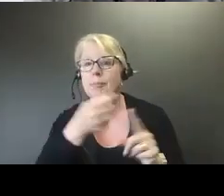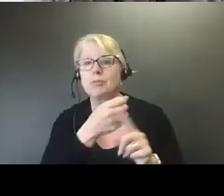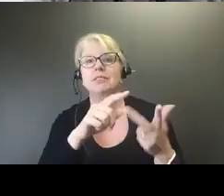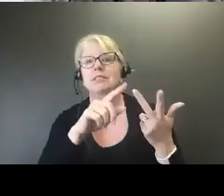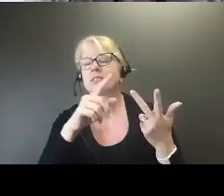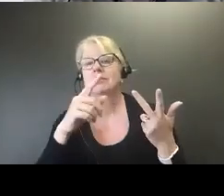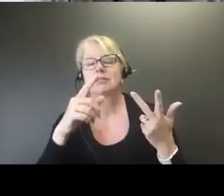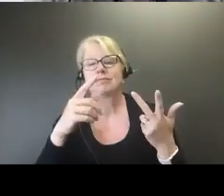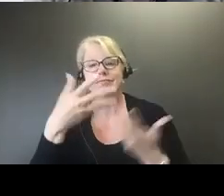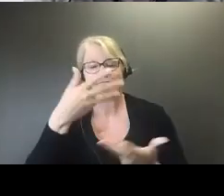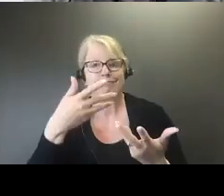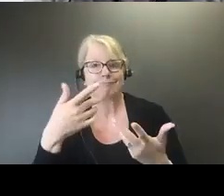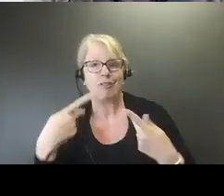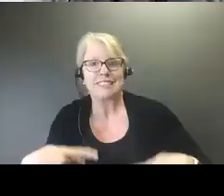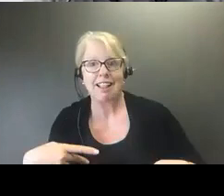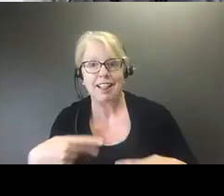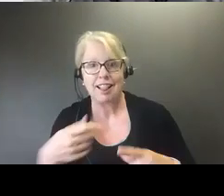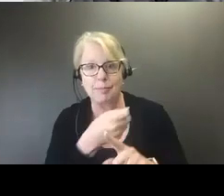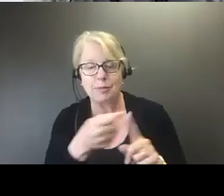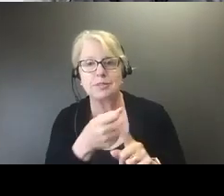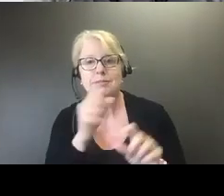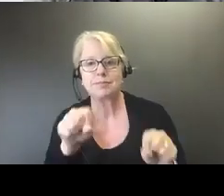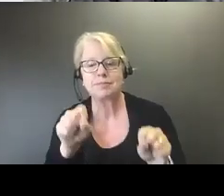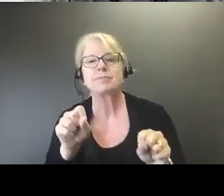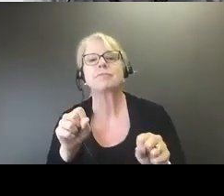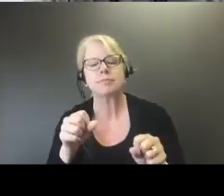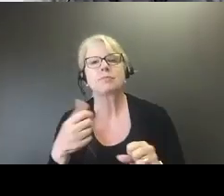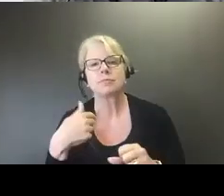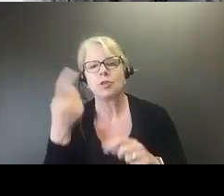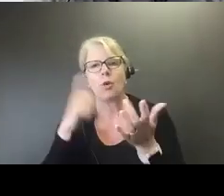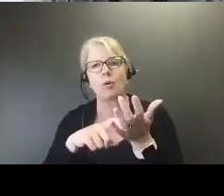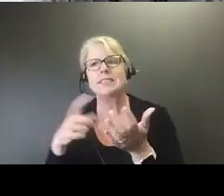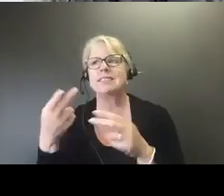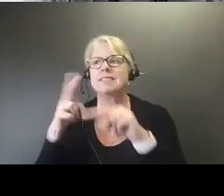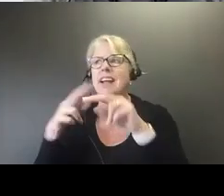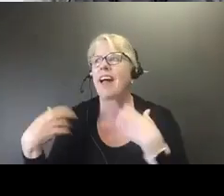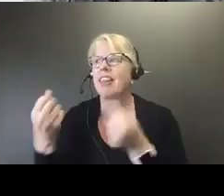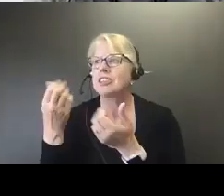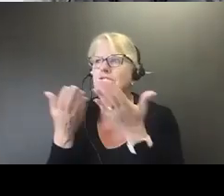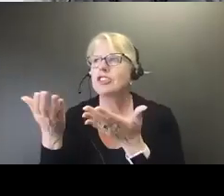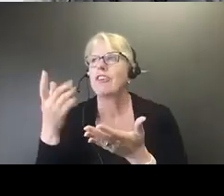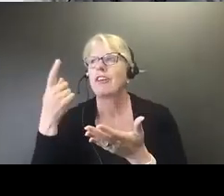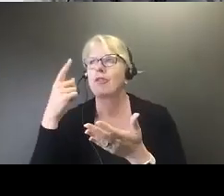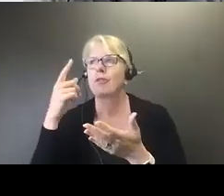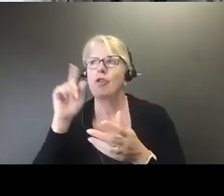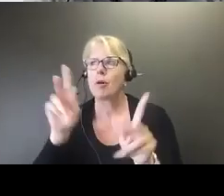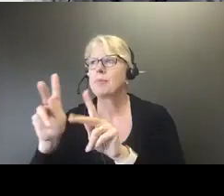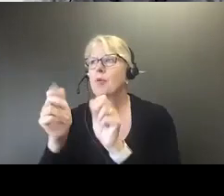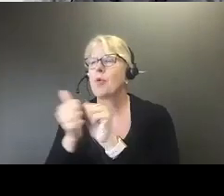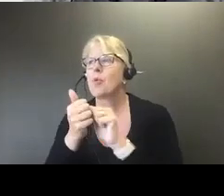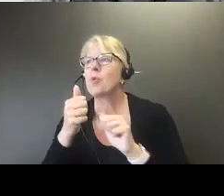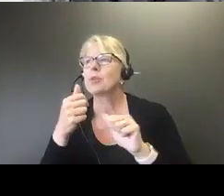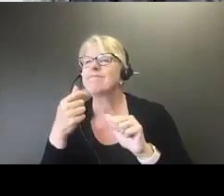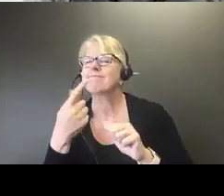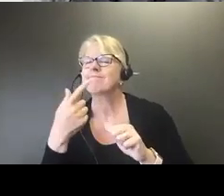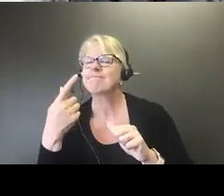We notice an increased use of health services by individuals with problems of isolation and loneliness. They're more likely